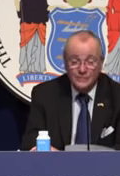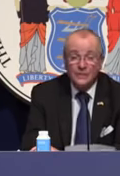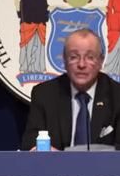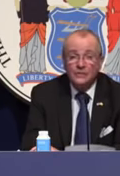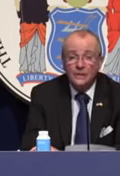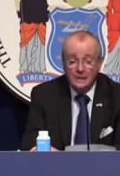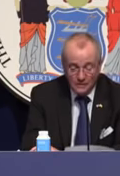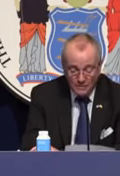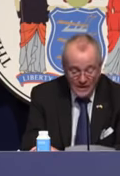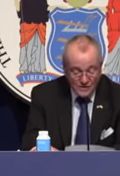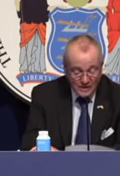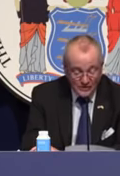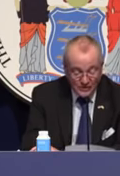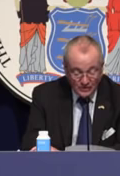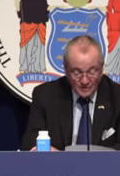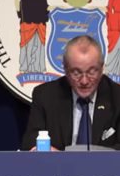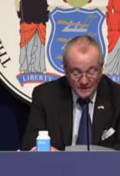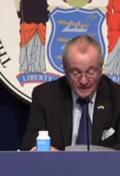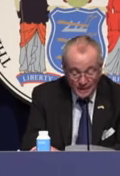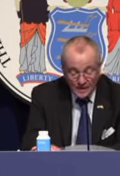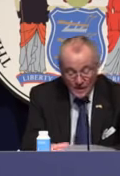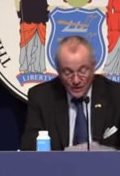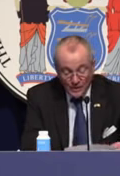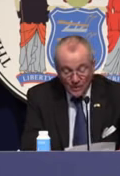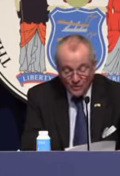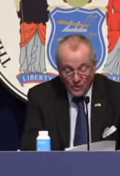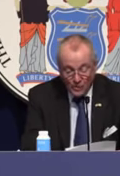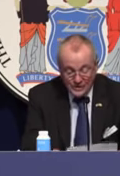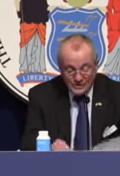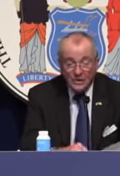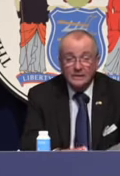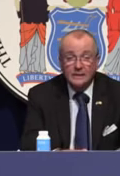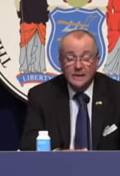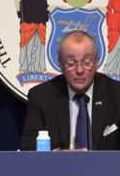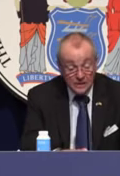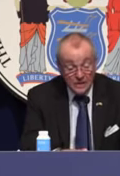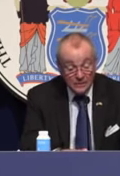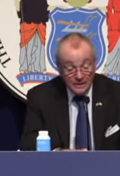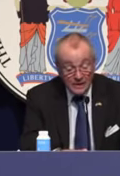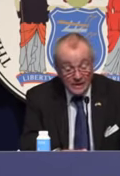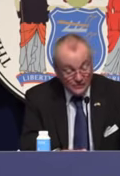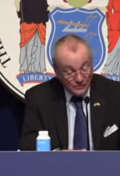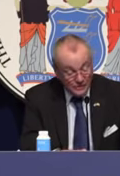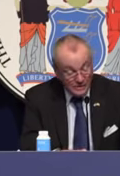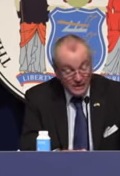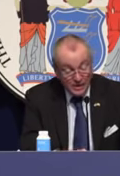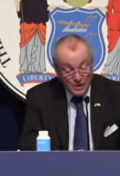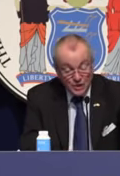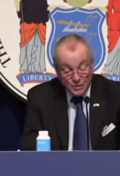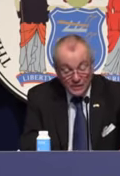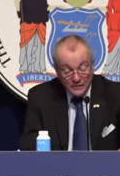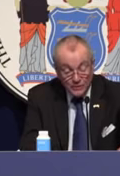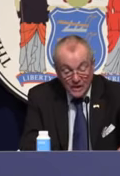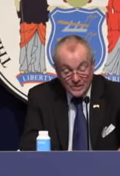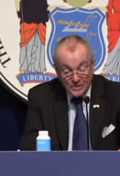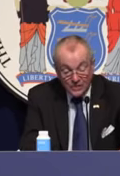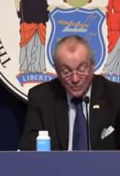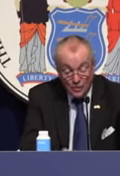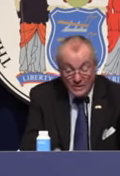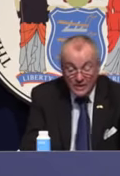public confidence in our mass transit system. And we know that our overall restart and recovery lies on ensuring